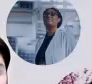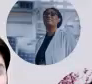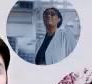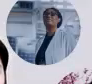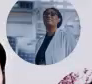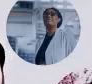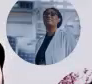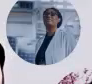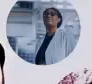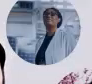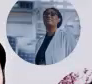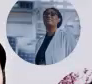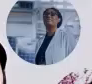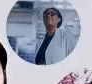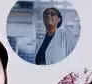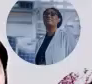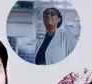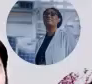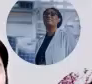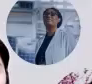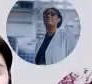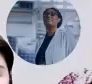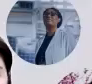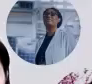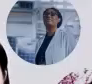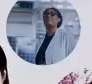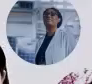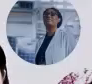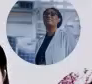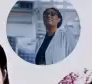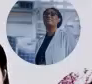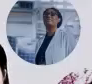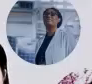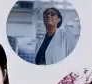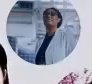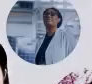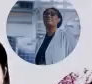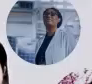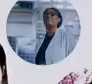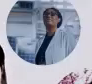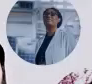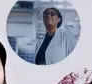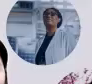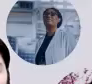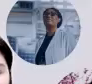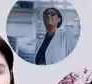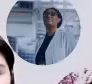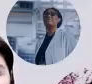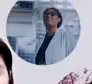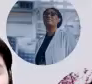Center, which is abbreviated as the SSTEM REC. The SSTEM REC is happy to organize this virtual